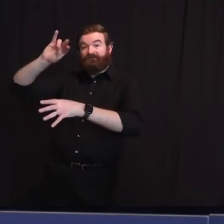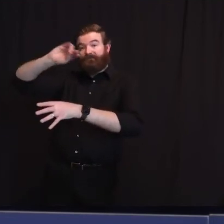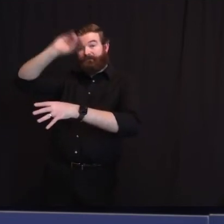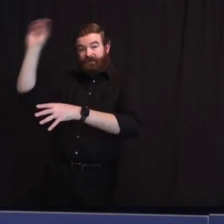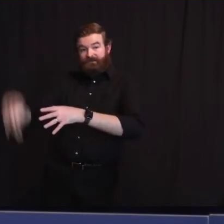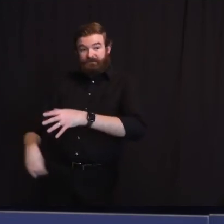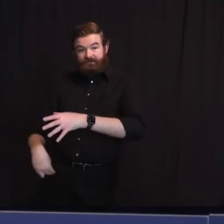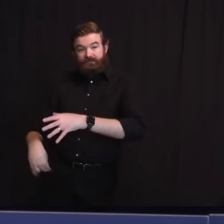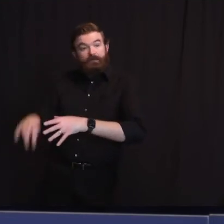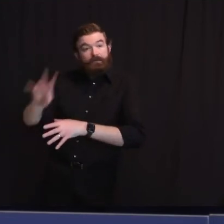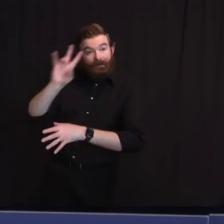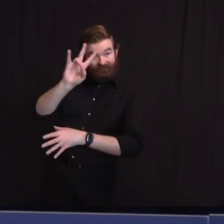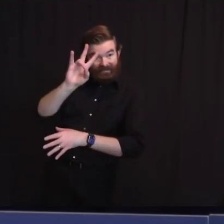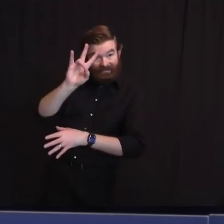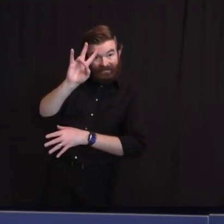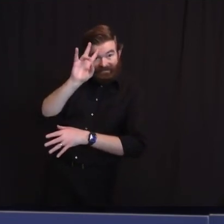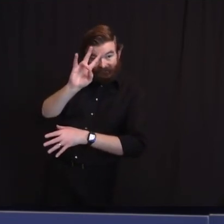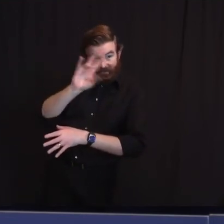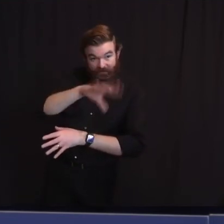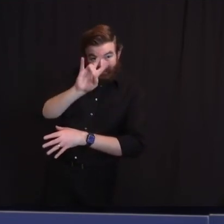We are reporting 5 new